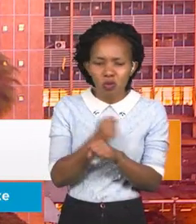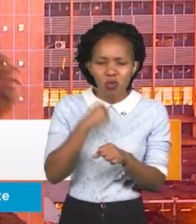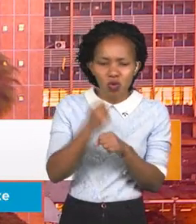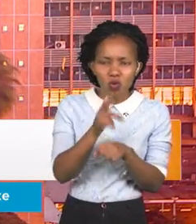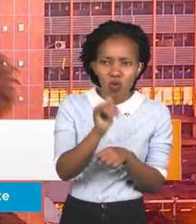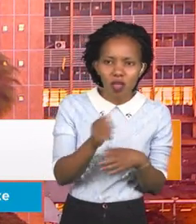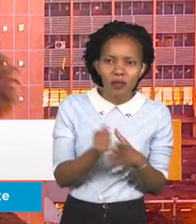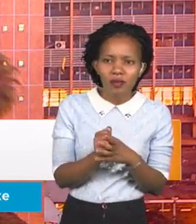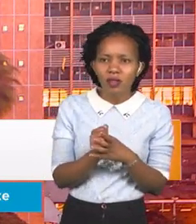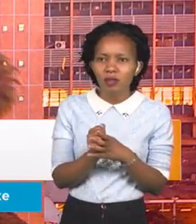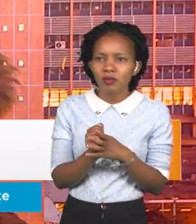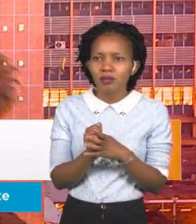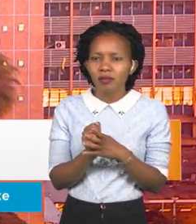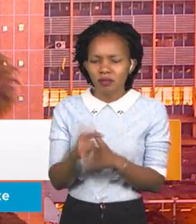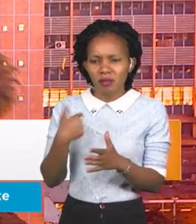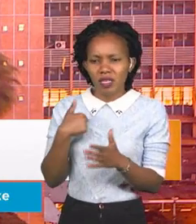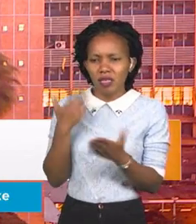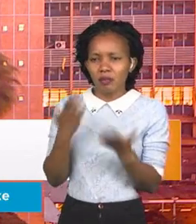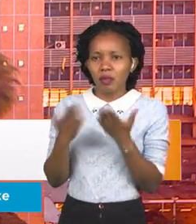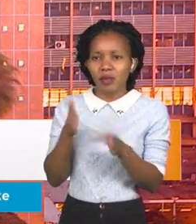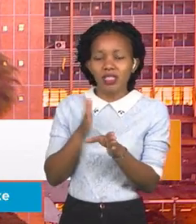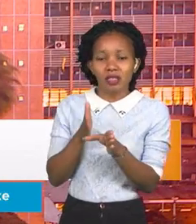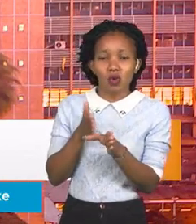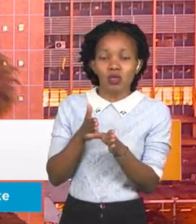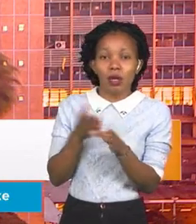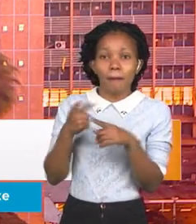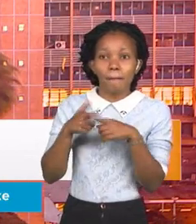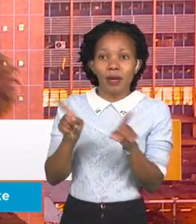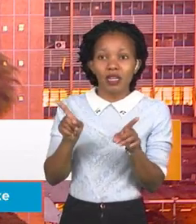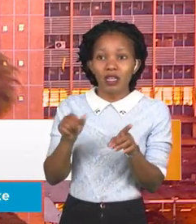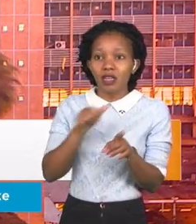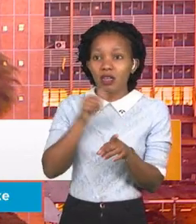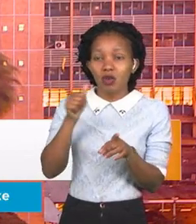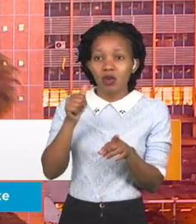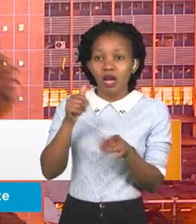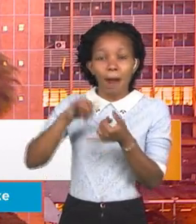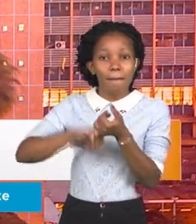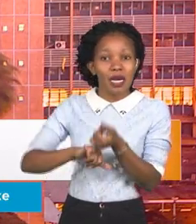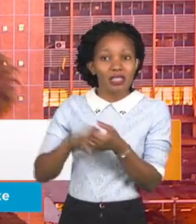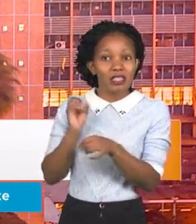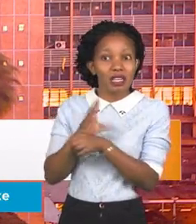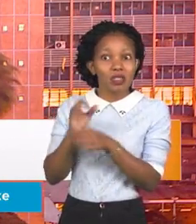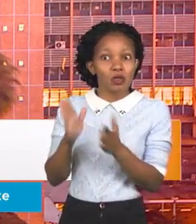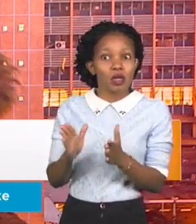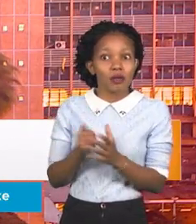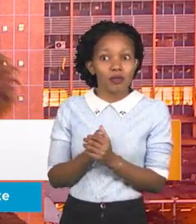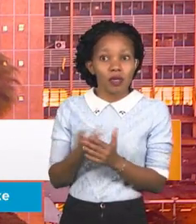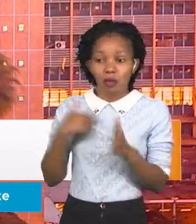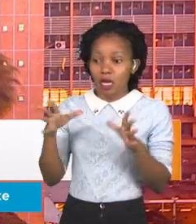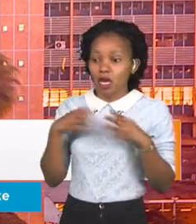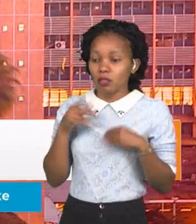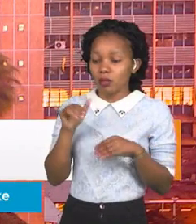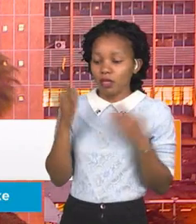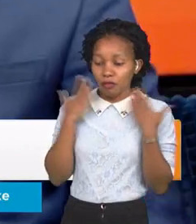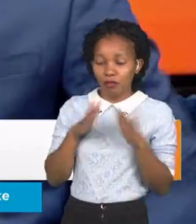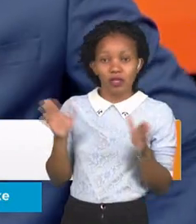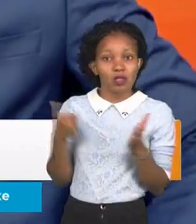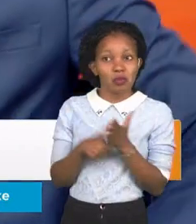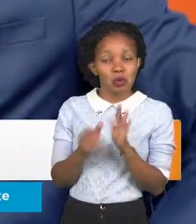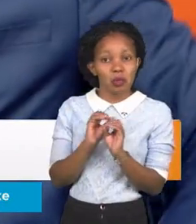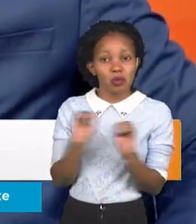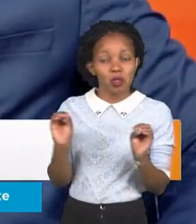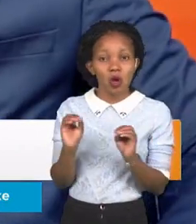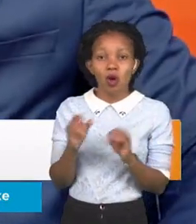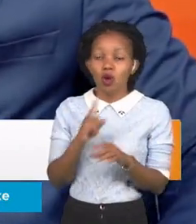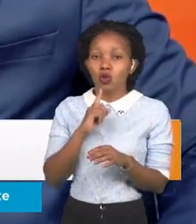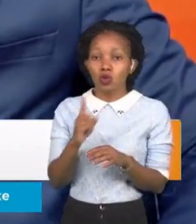Mm-hmm. As Charlotte Nivyona Kigezo, mm-hmm. I might be a psychologist, mm-hmm. but I know I'm not a marriage counselor. Yeah. That's, yeah, I have accepted. I have accepted that. So